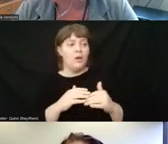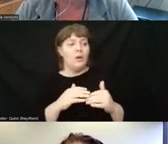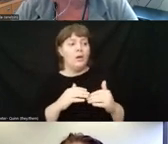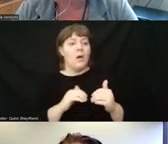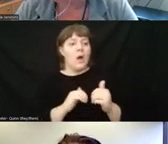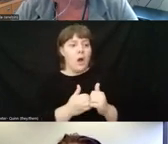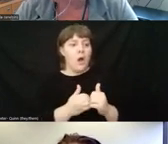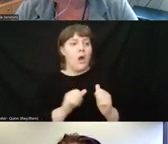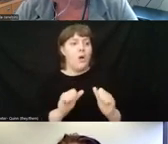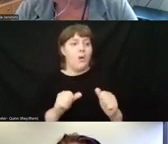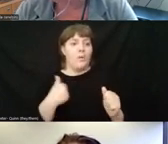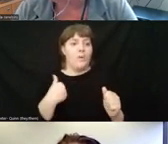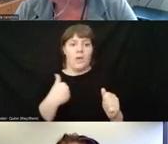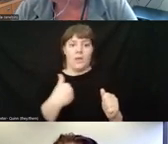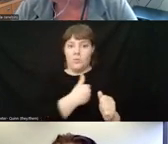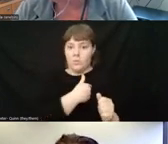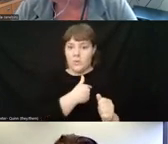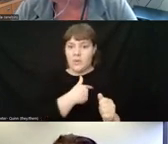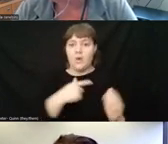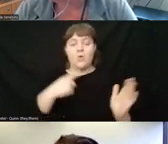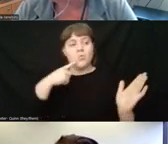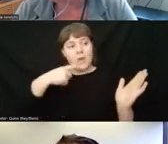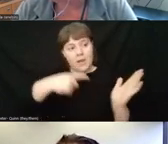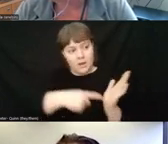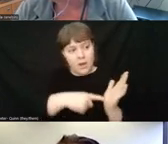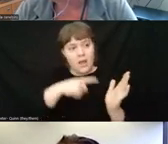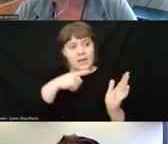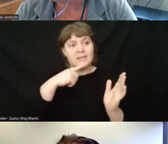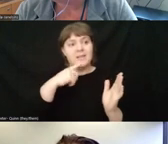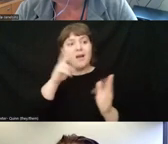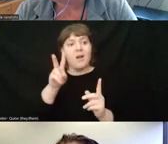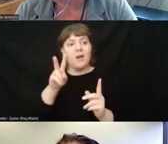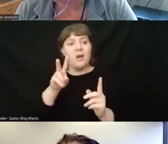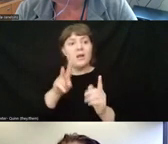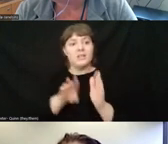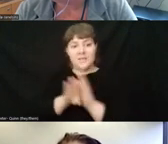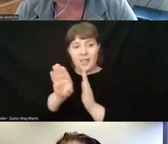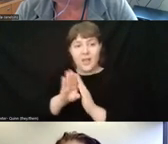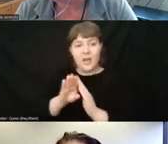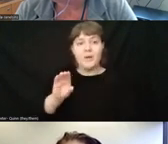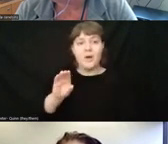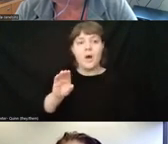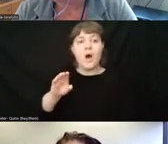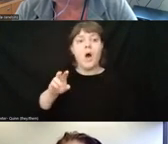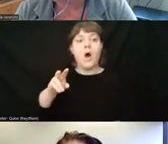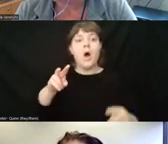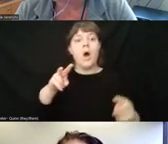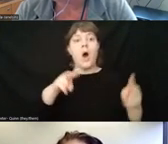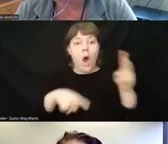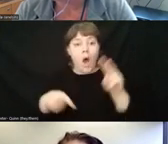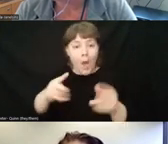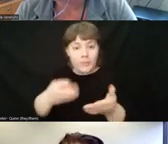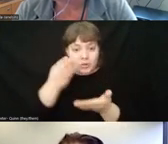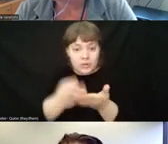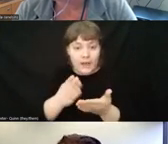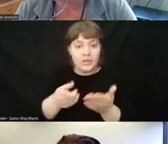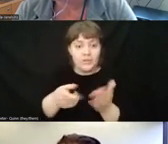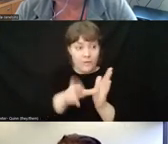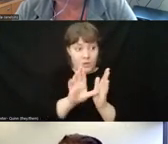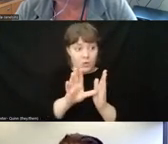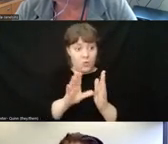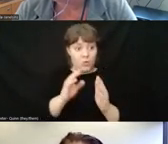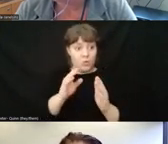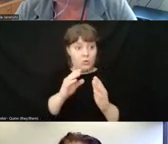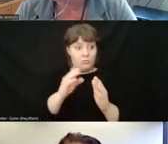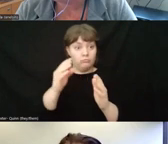an objective review together to recognize that chronologic